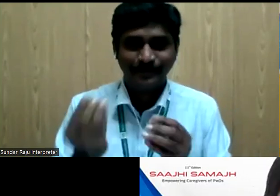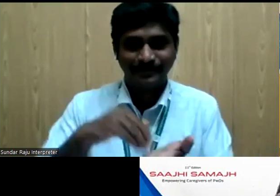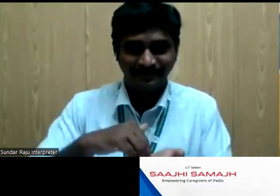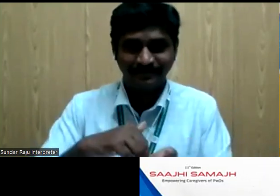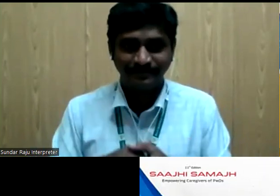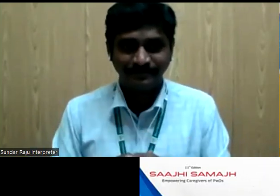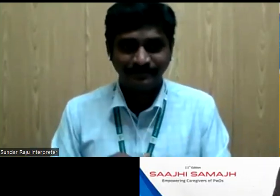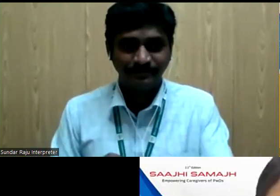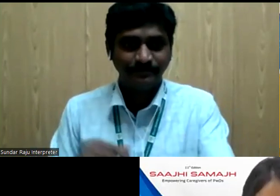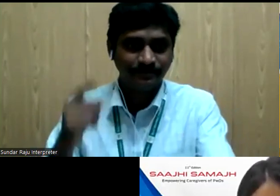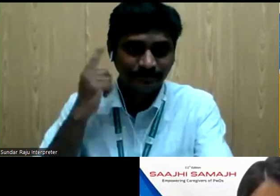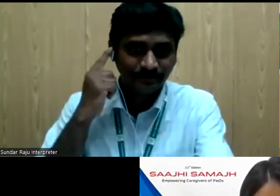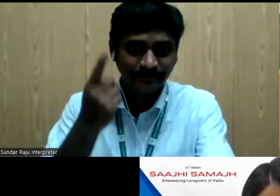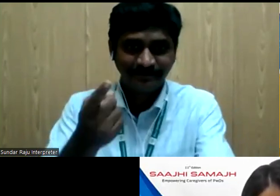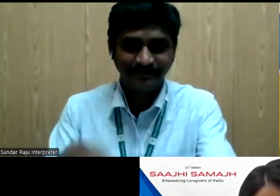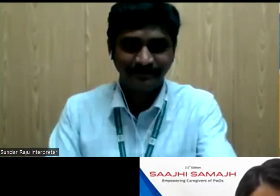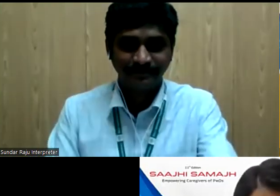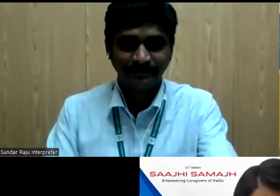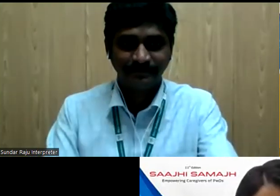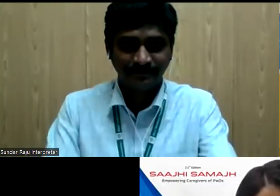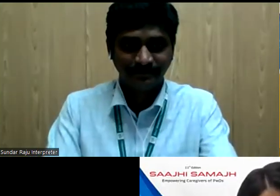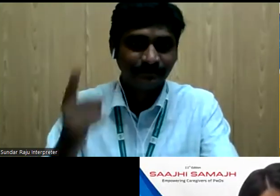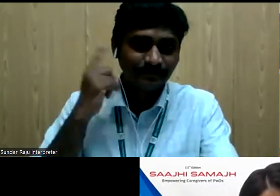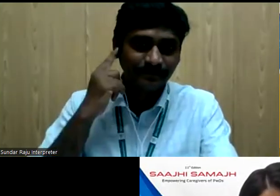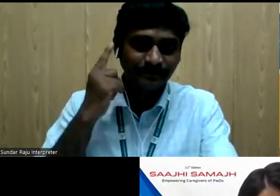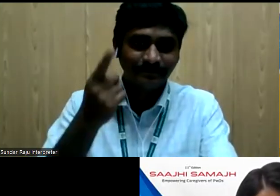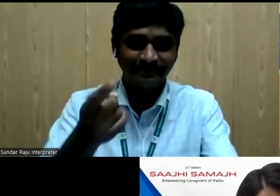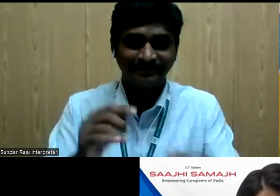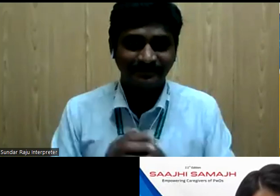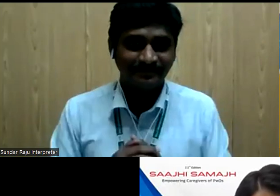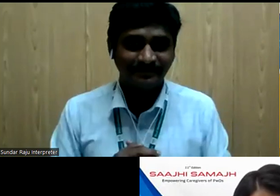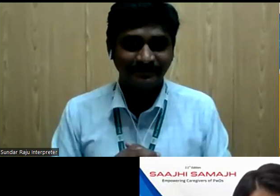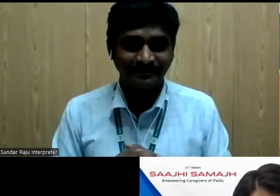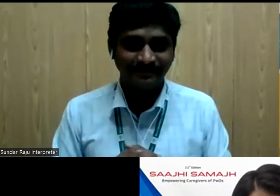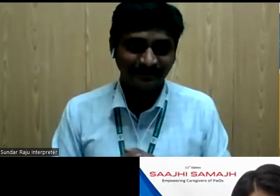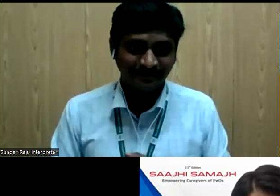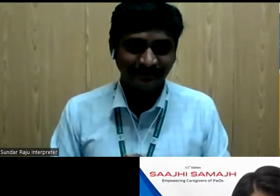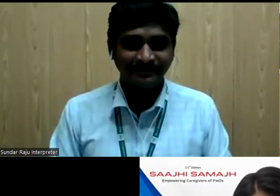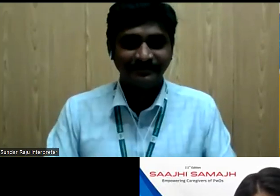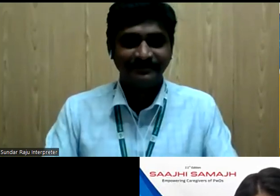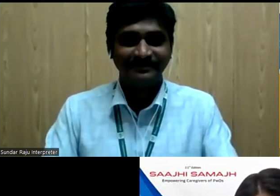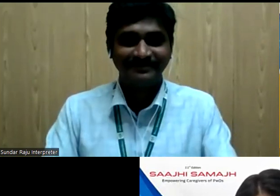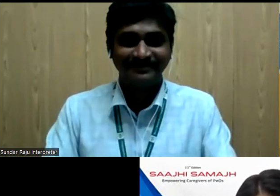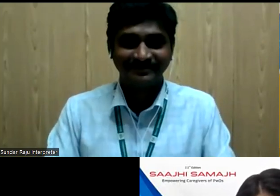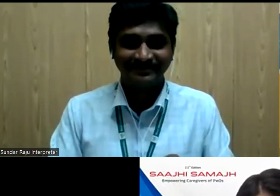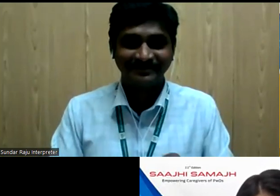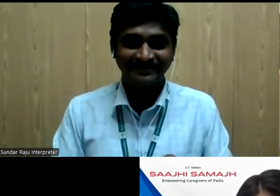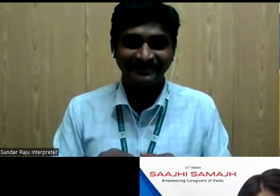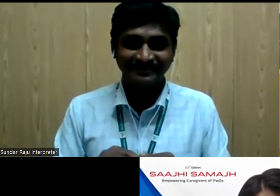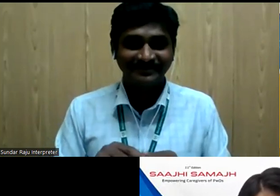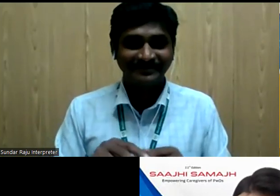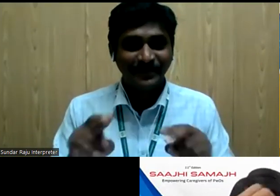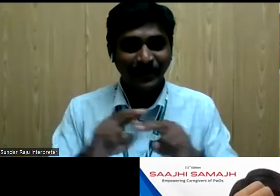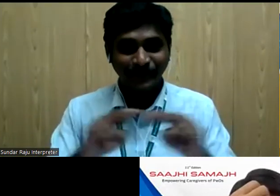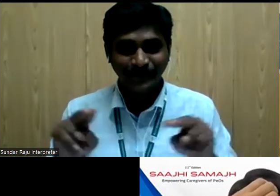Anji, you're on mute. Anji, you're on mute. Sorry. So engaging, enriching, and truly empowering